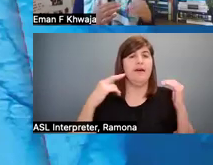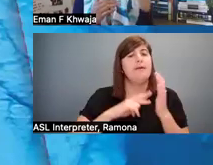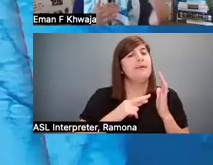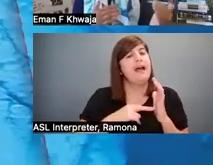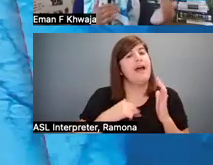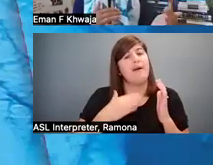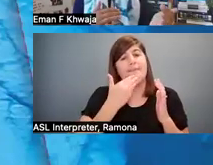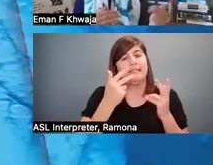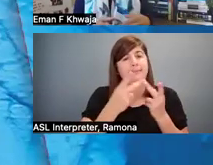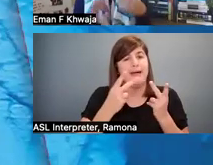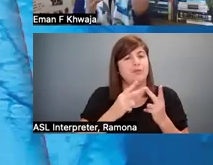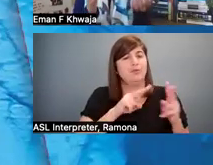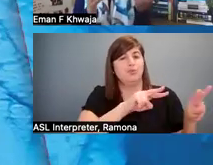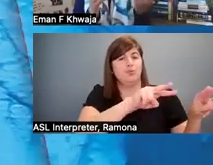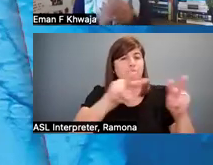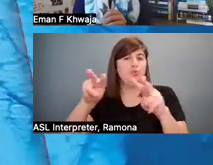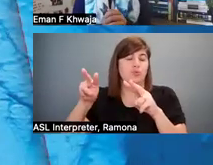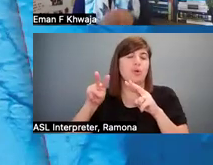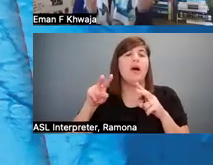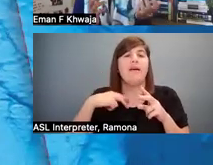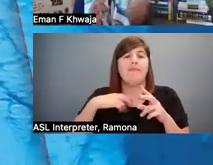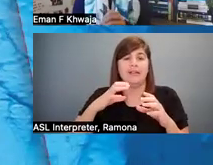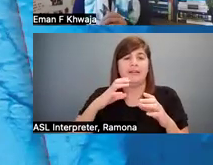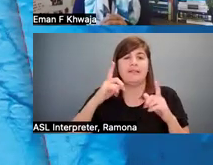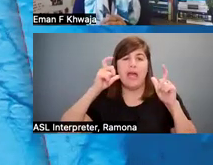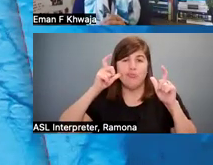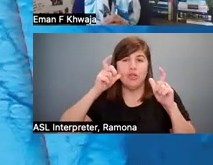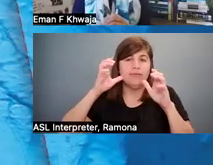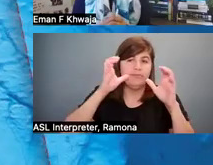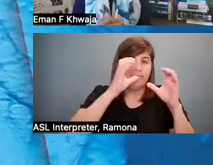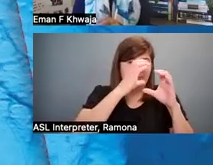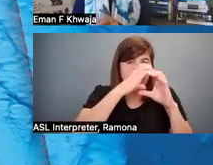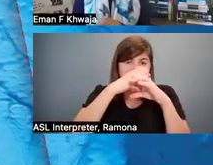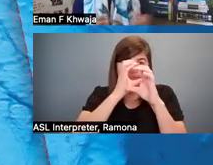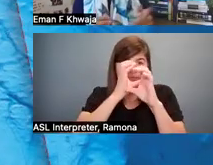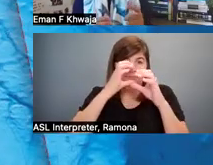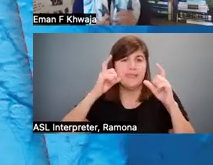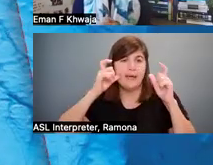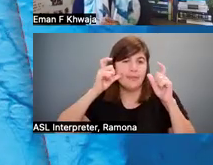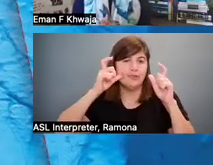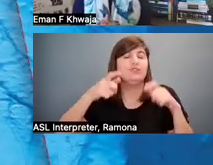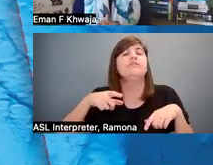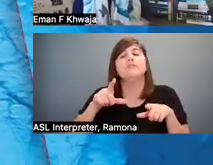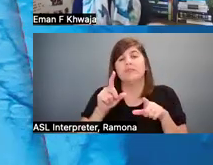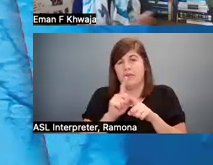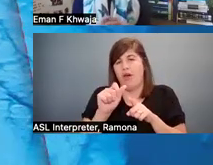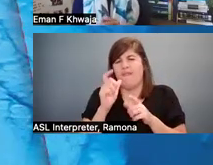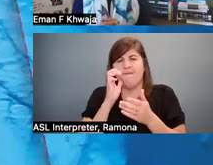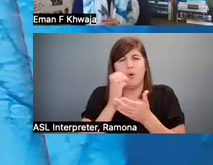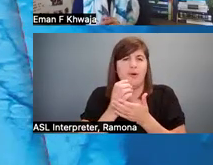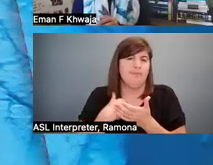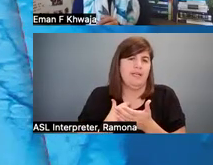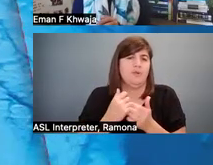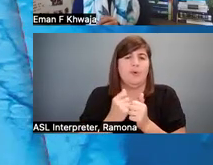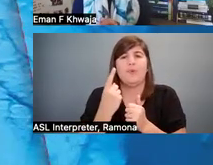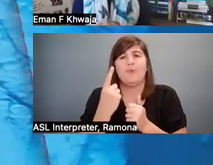vantage point to find the whales. And I've got a camera up to my face taking pictures of the whales that we are seeing. And then in that other photo, that's just me with one of my